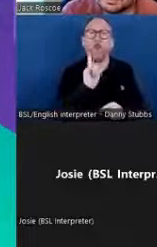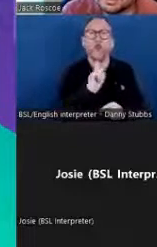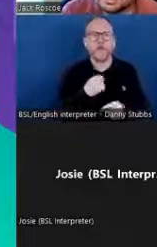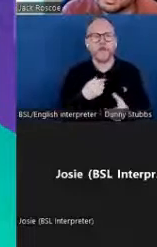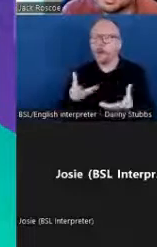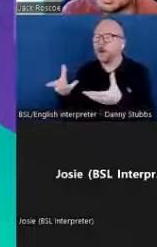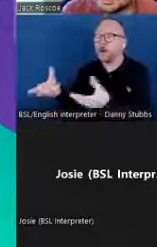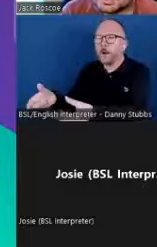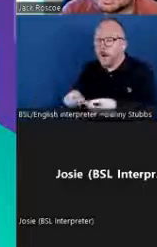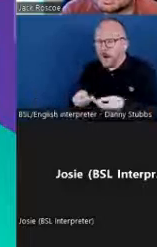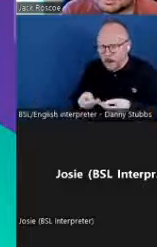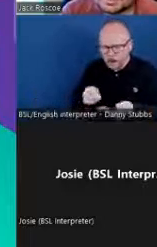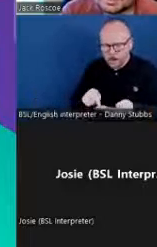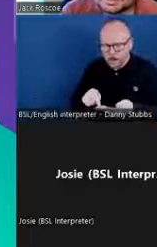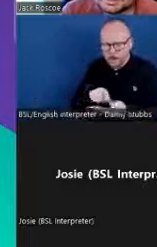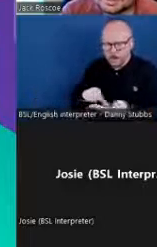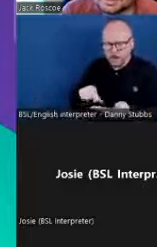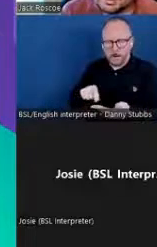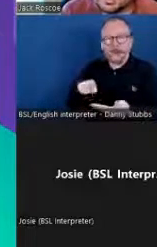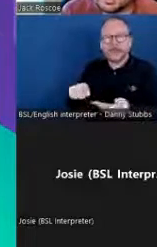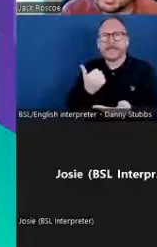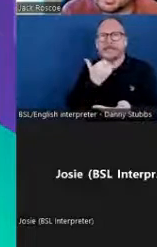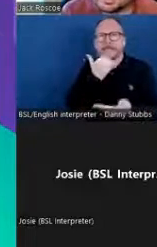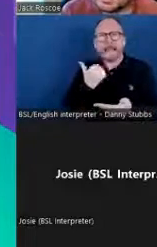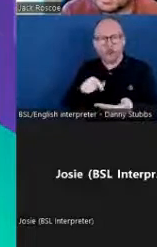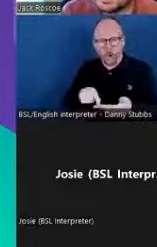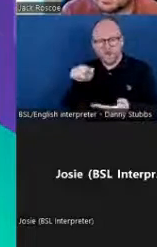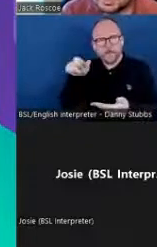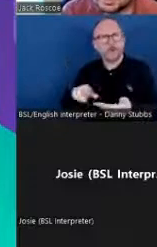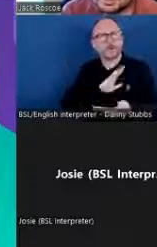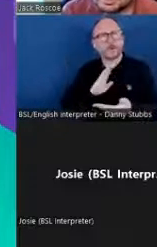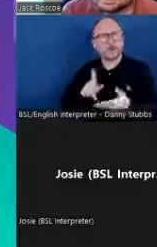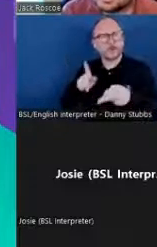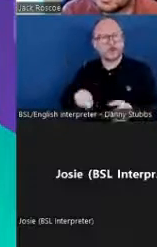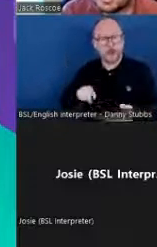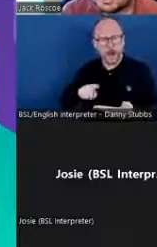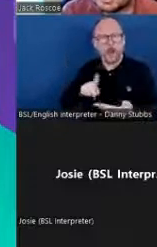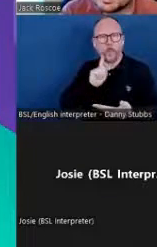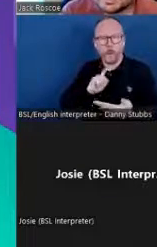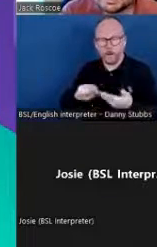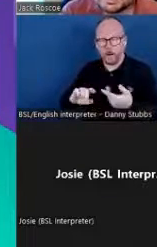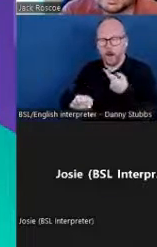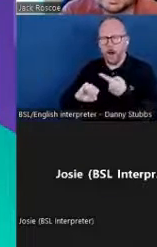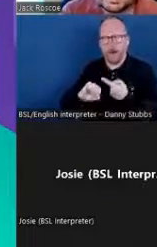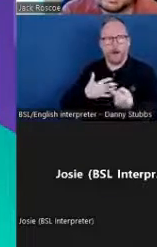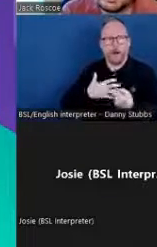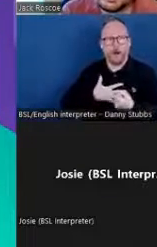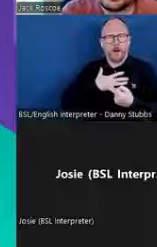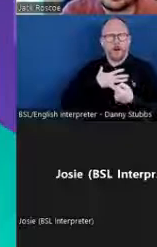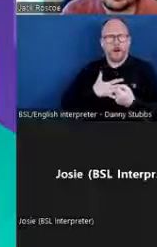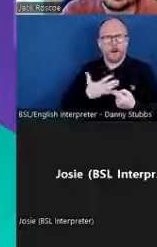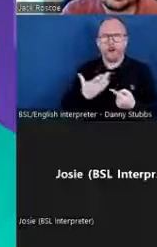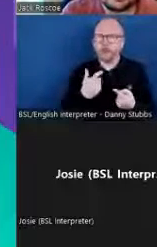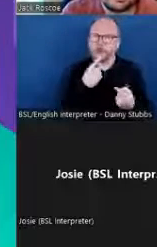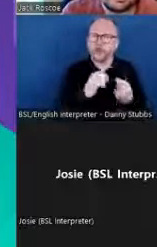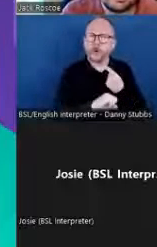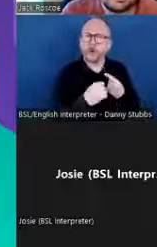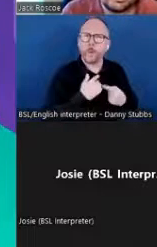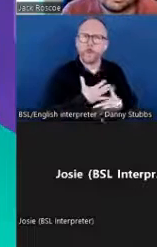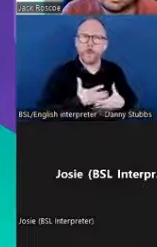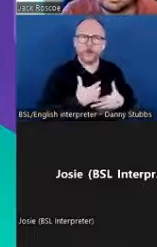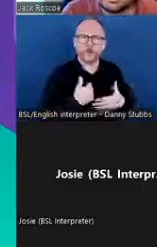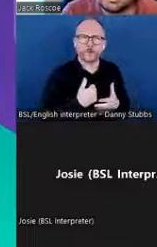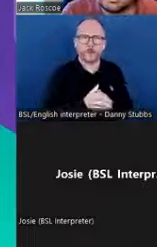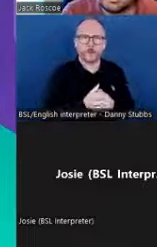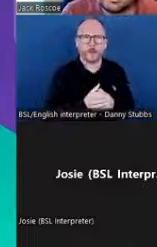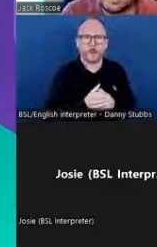on it, and she's absolutely devastated. And it still makes me quite emotional thinking and seeing this work.